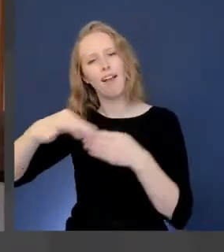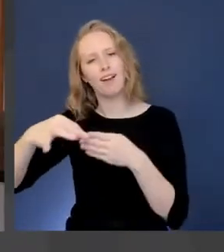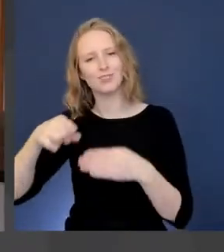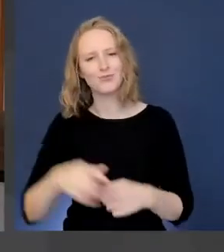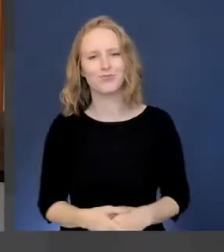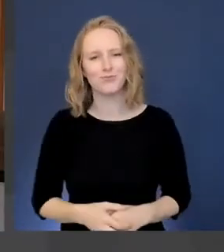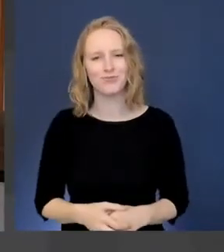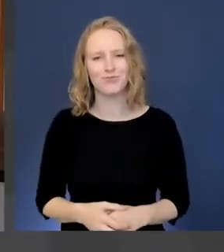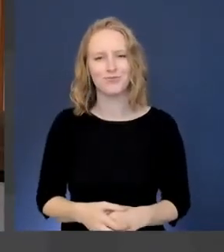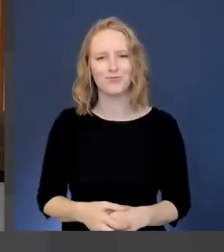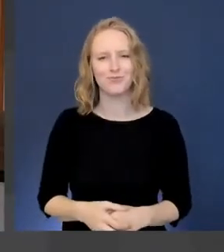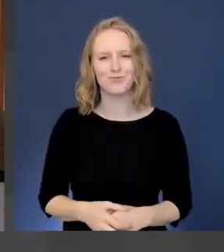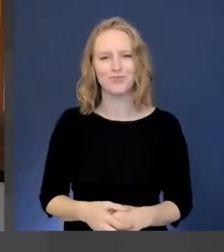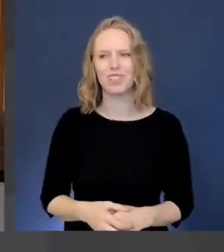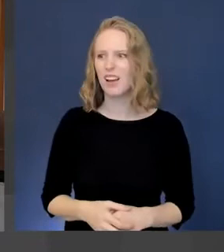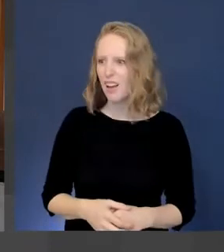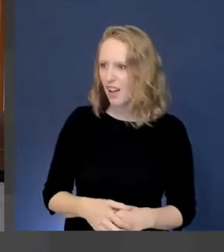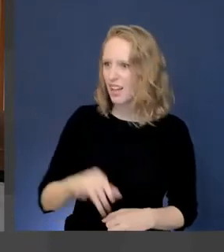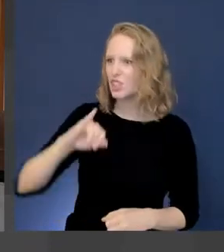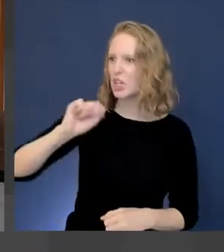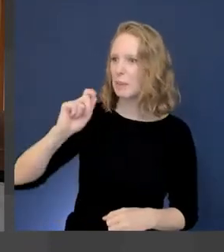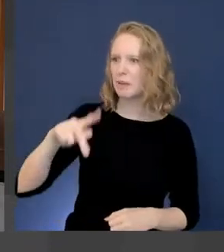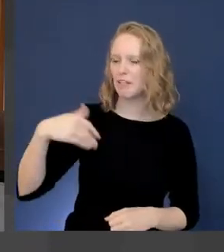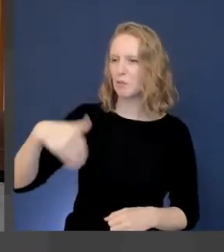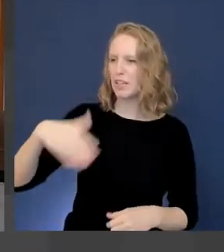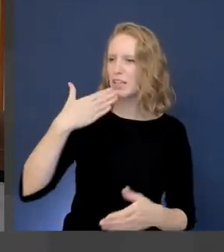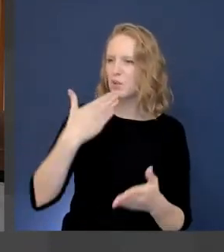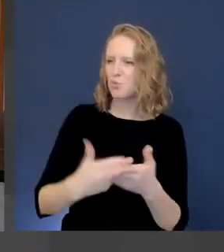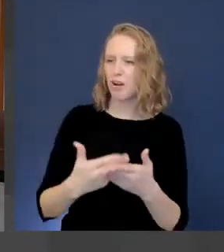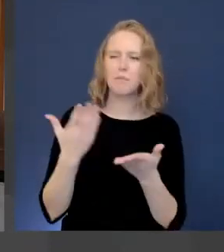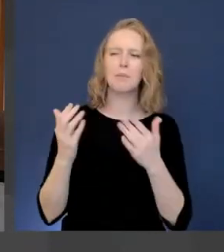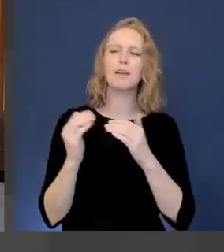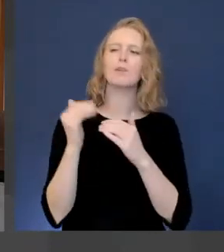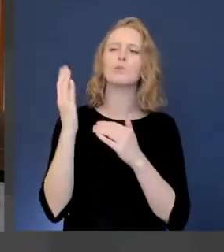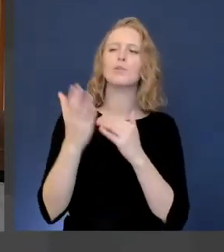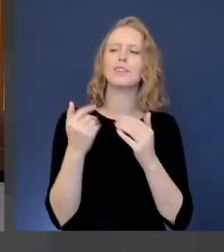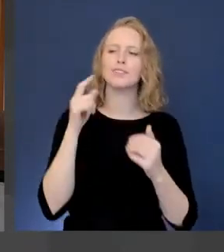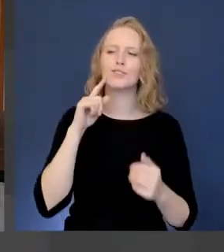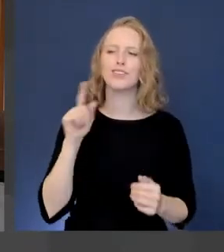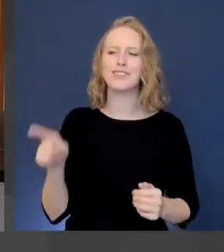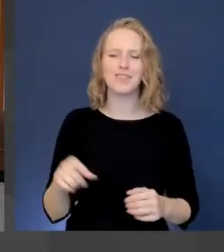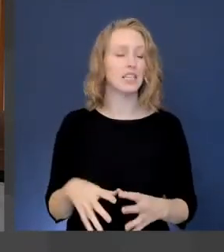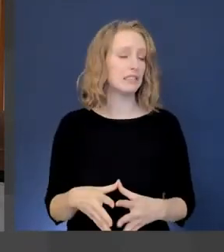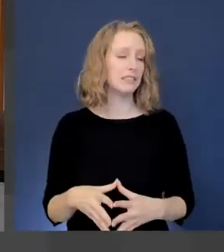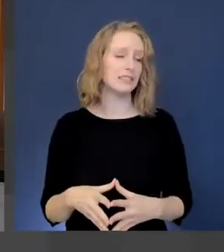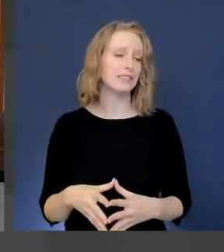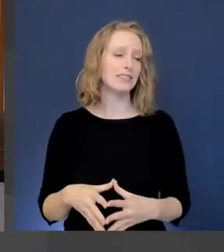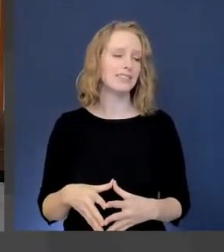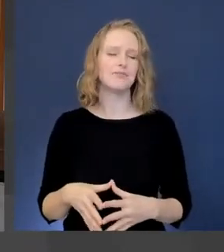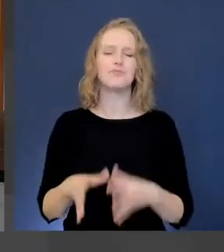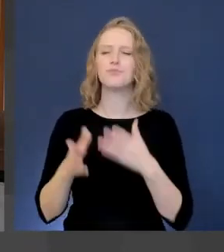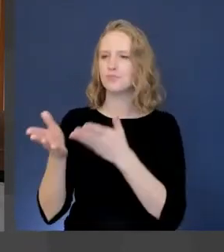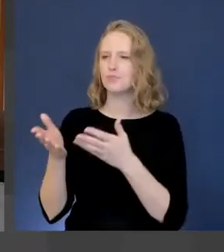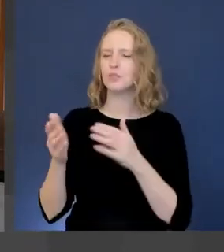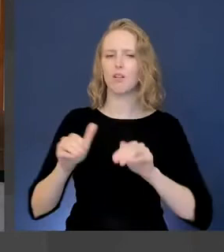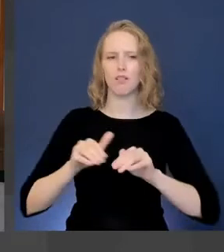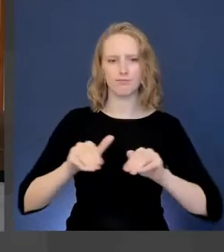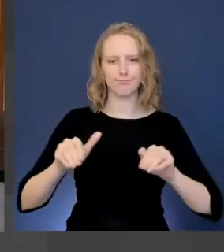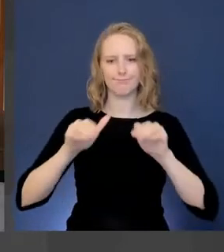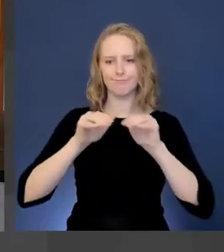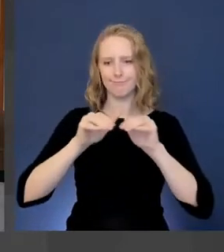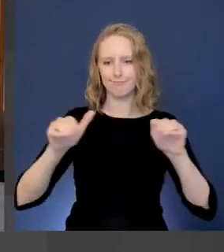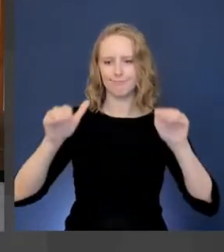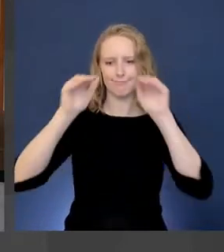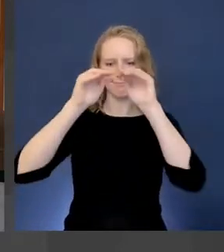did really well. Yeah, Maybe it was, it was a little so fast. too easy. Yeah. So each of these levels generates itself,